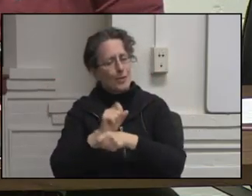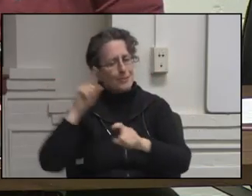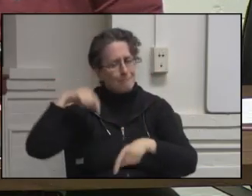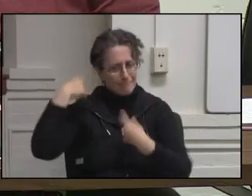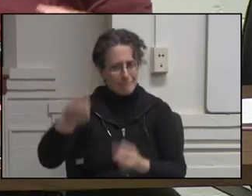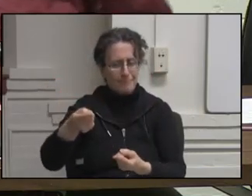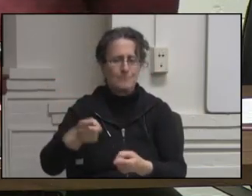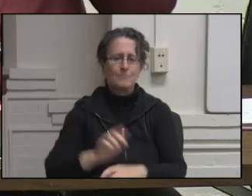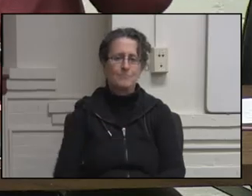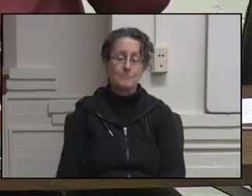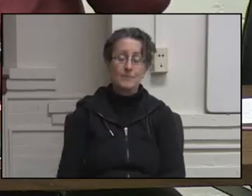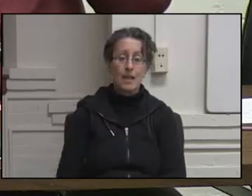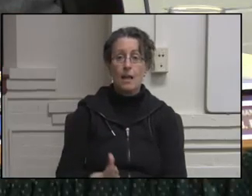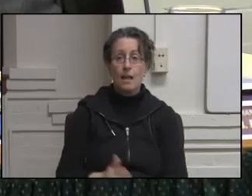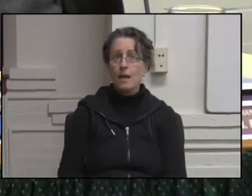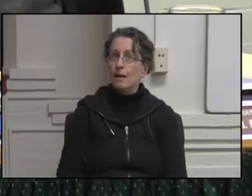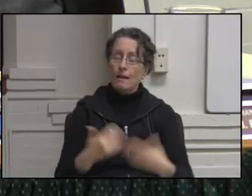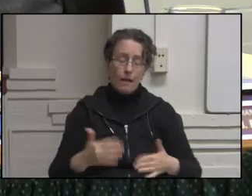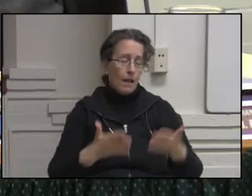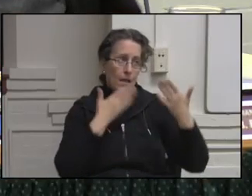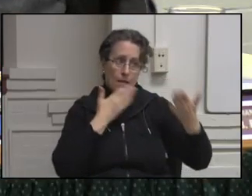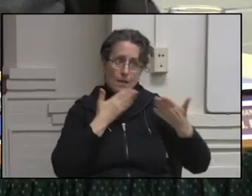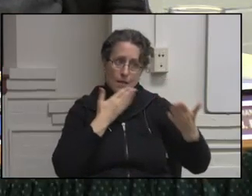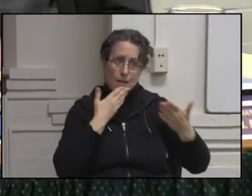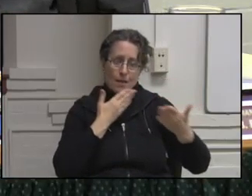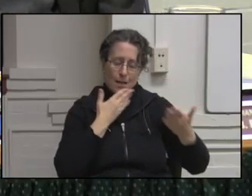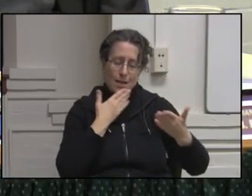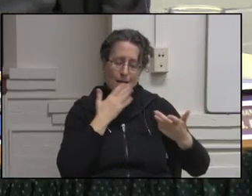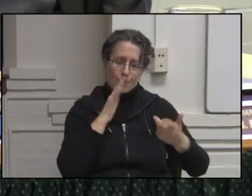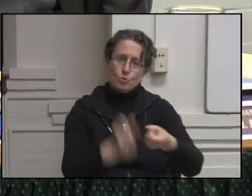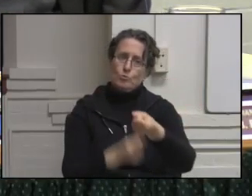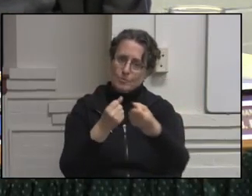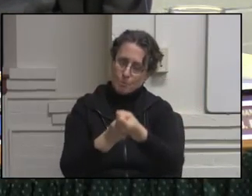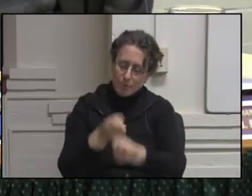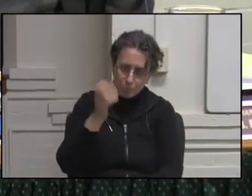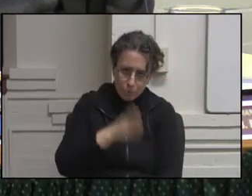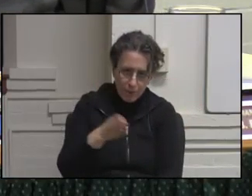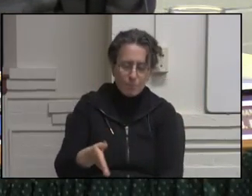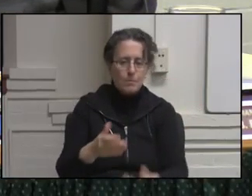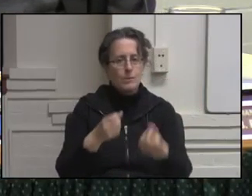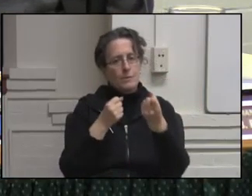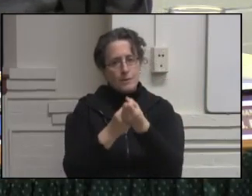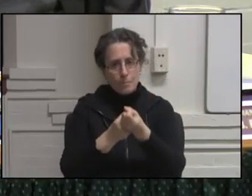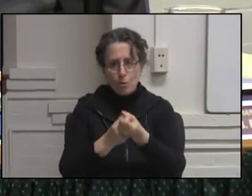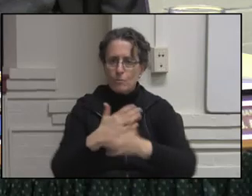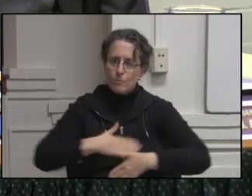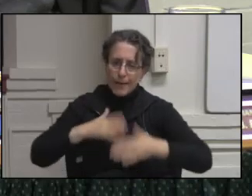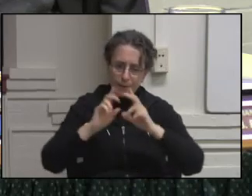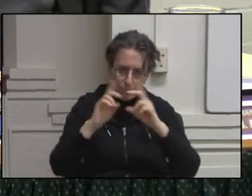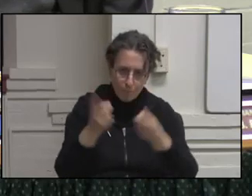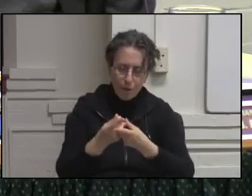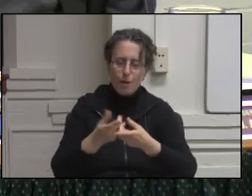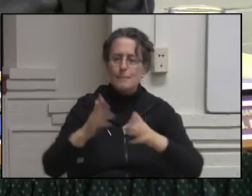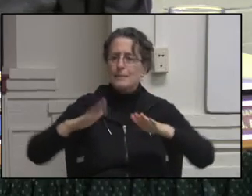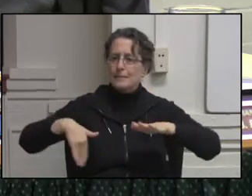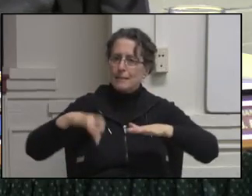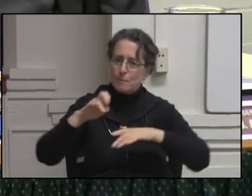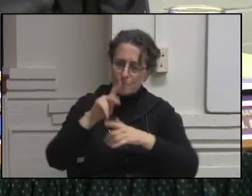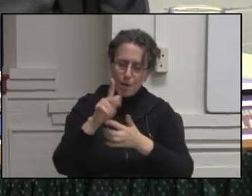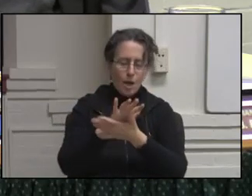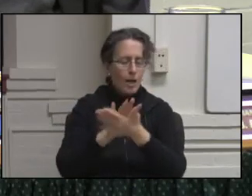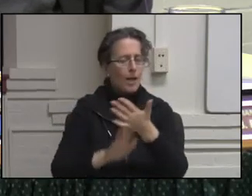Well, that big thanks to the Withington Fund for all the support they've given over time, and for the, it's always exciting to